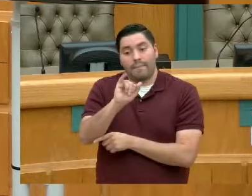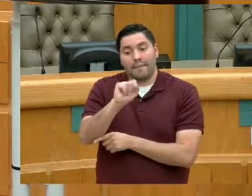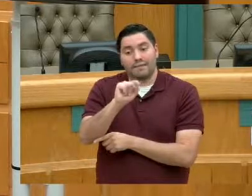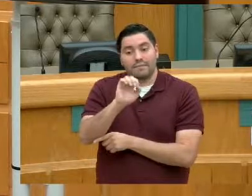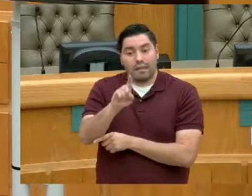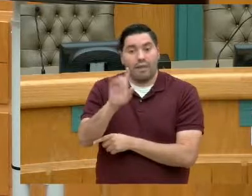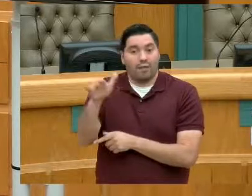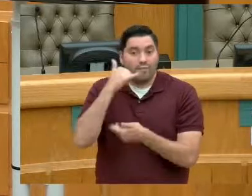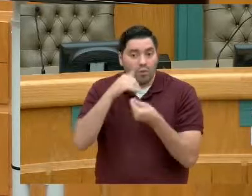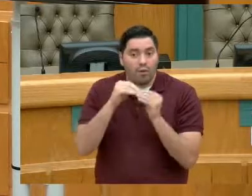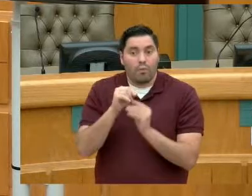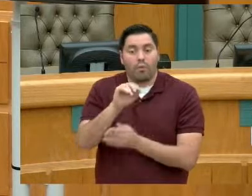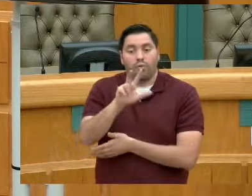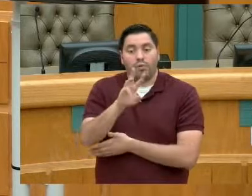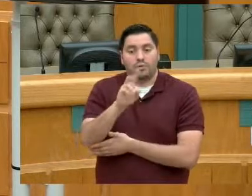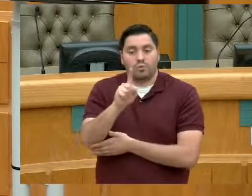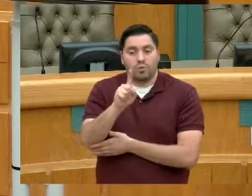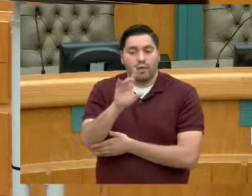is